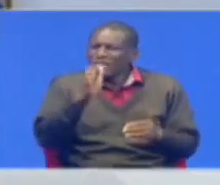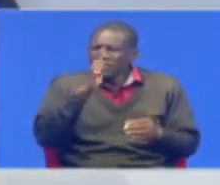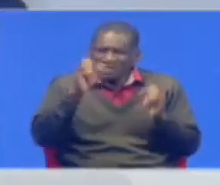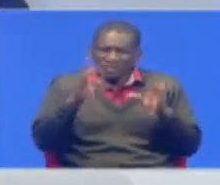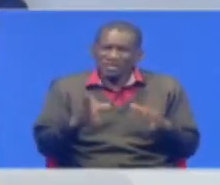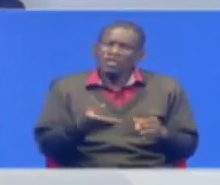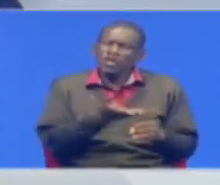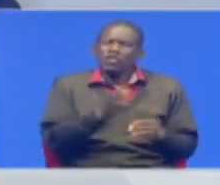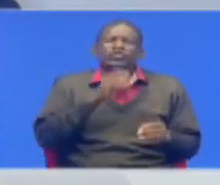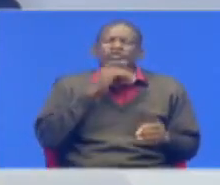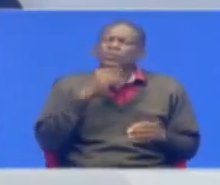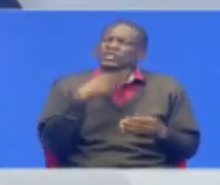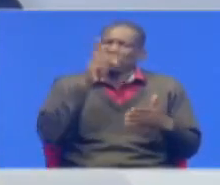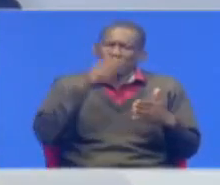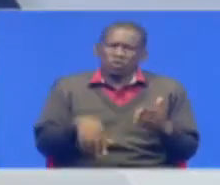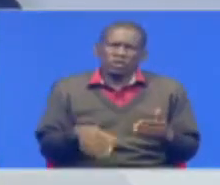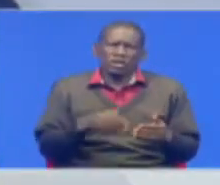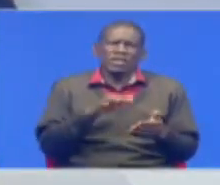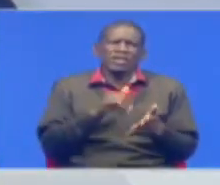that they want